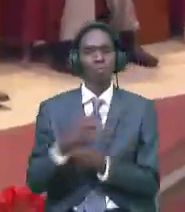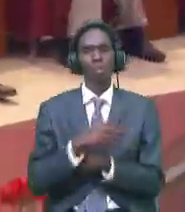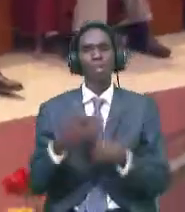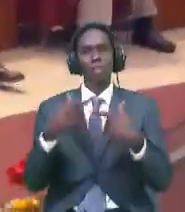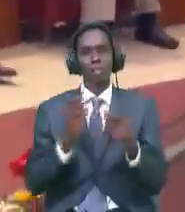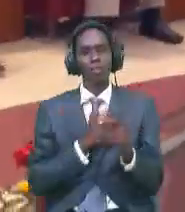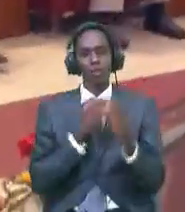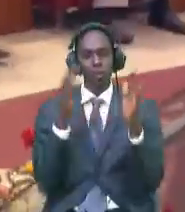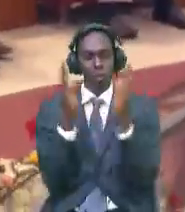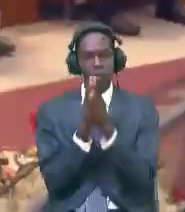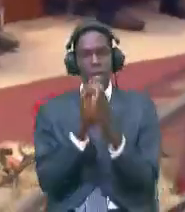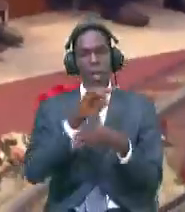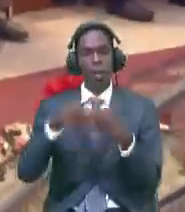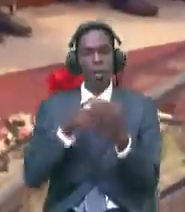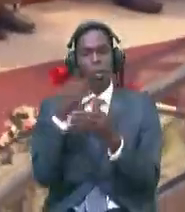And